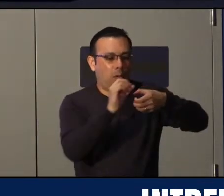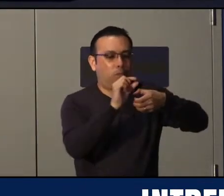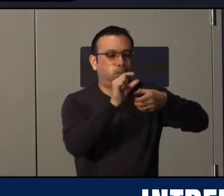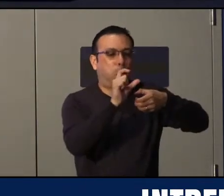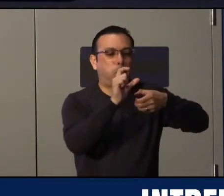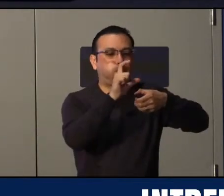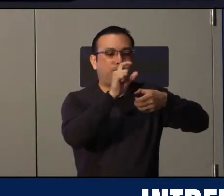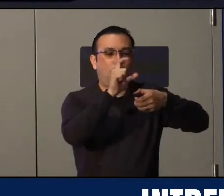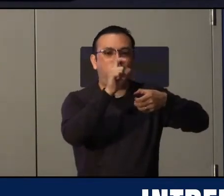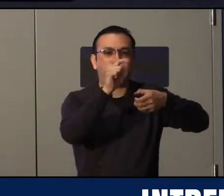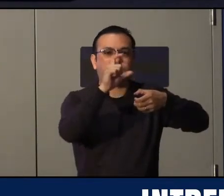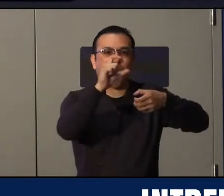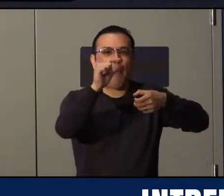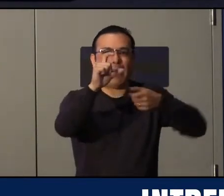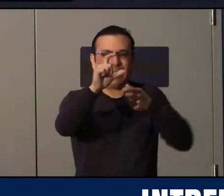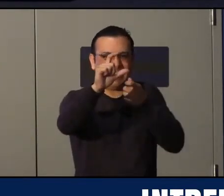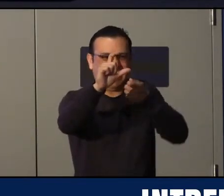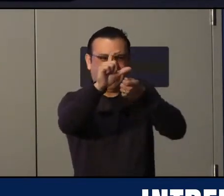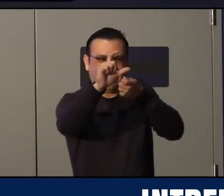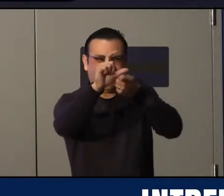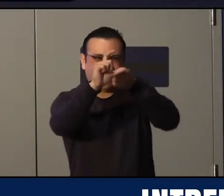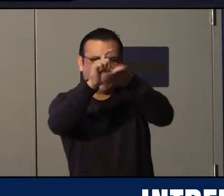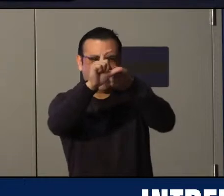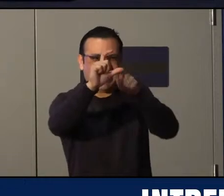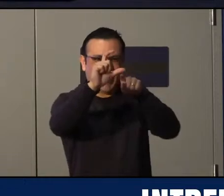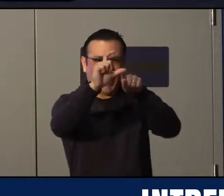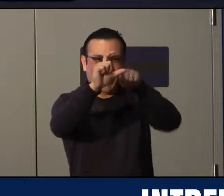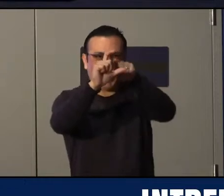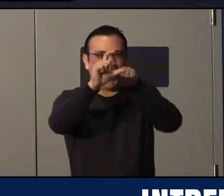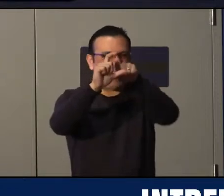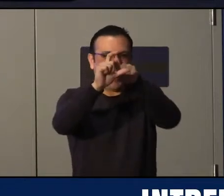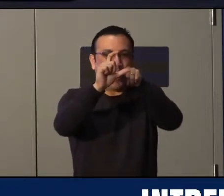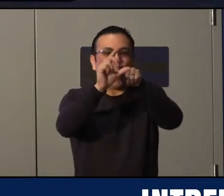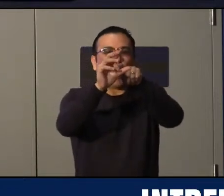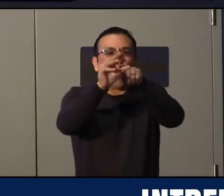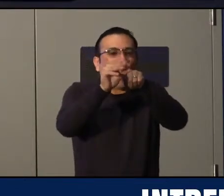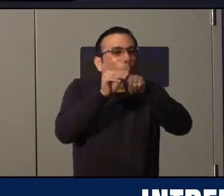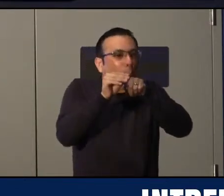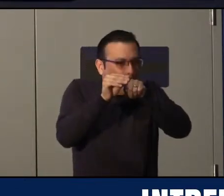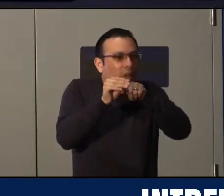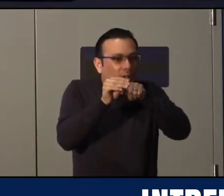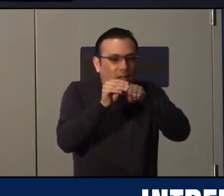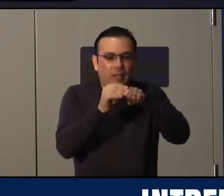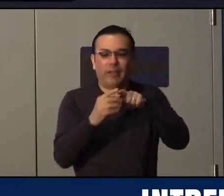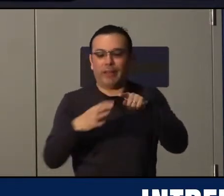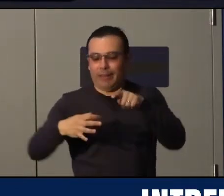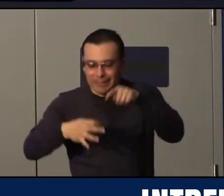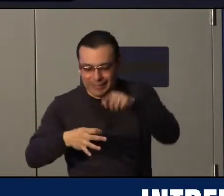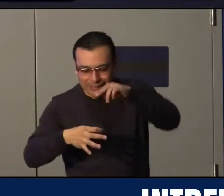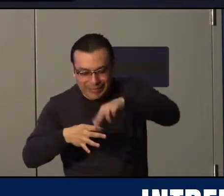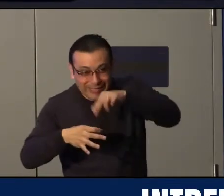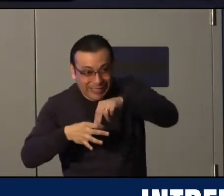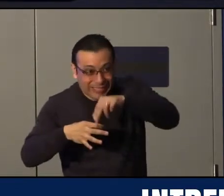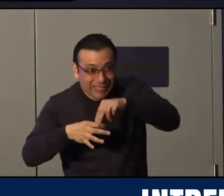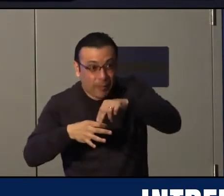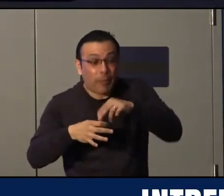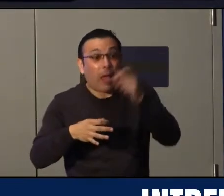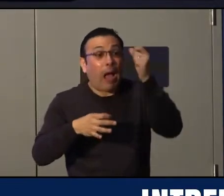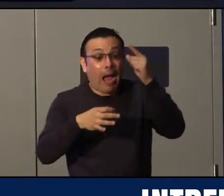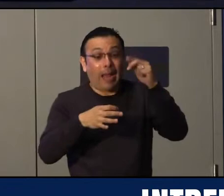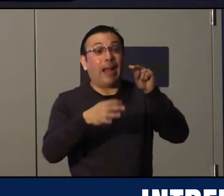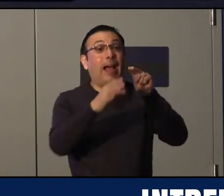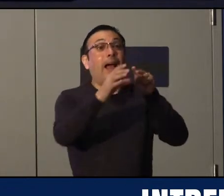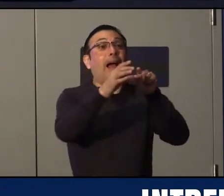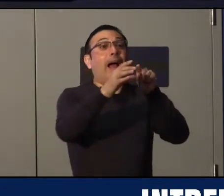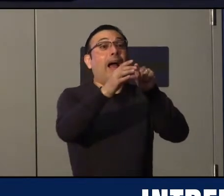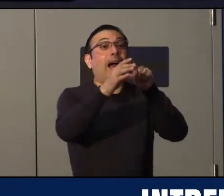floating. You're kind of dipping your brush into this floating ball of water. There's that before the brush even touches the ball of